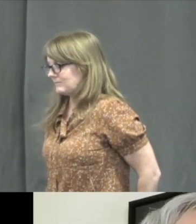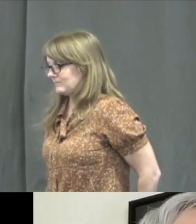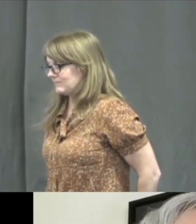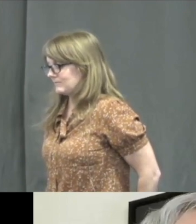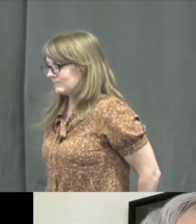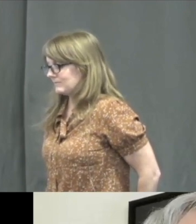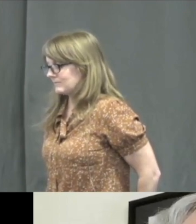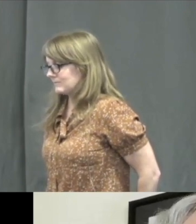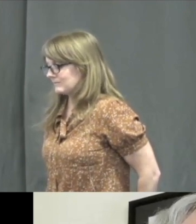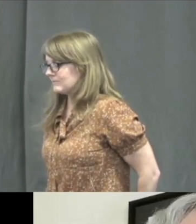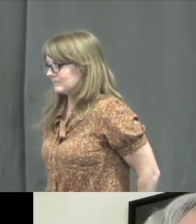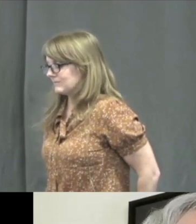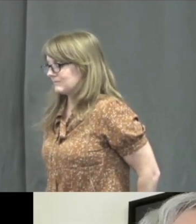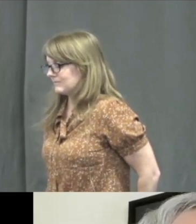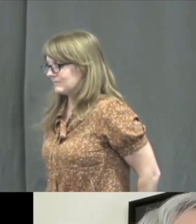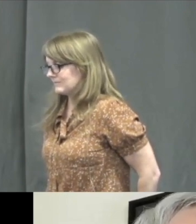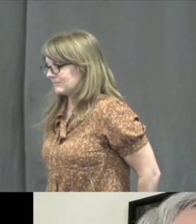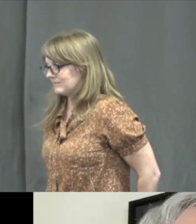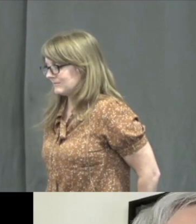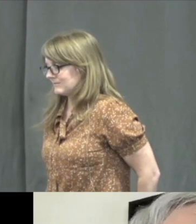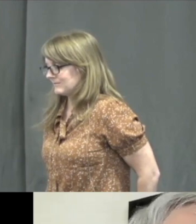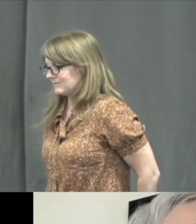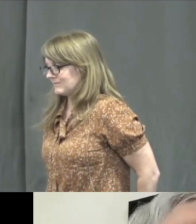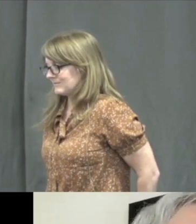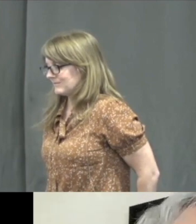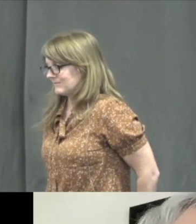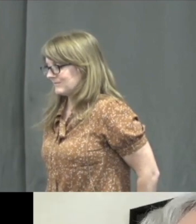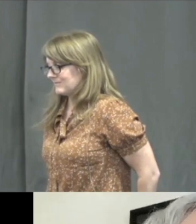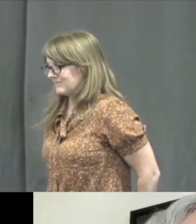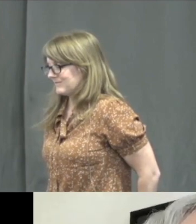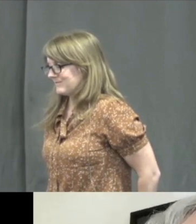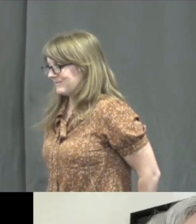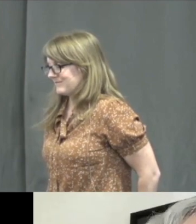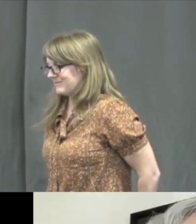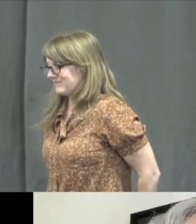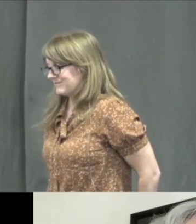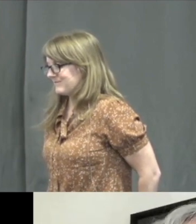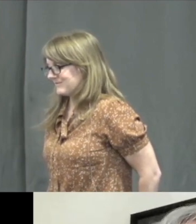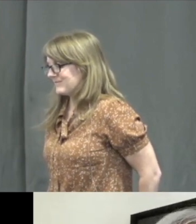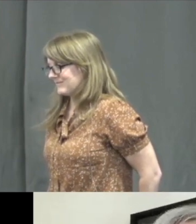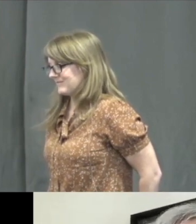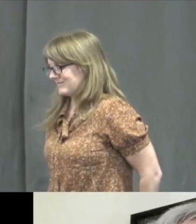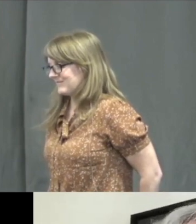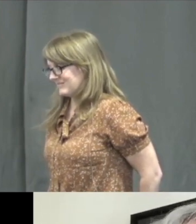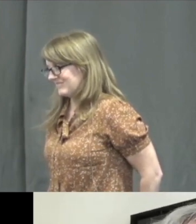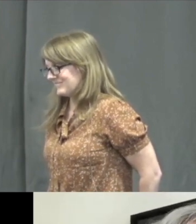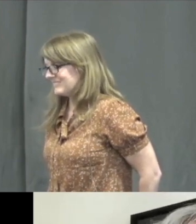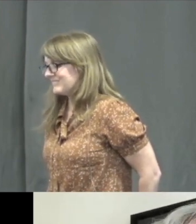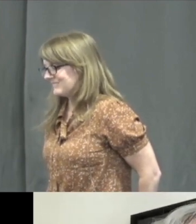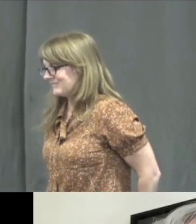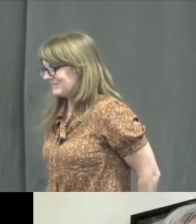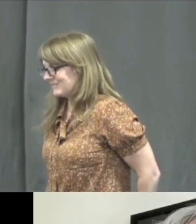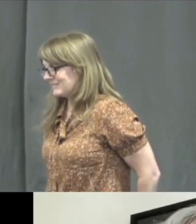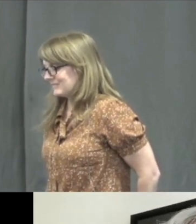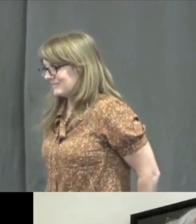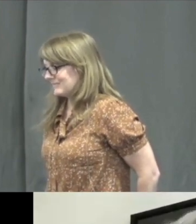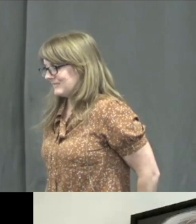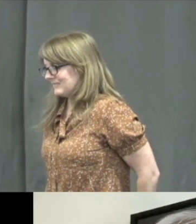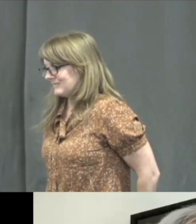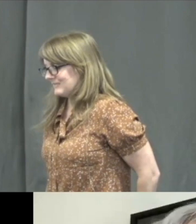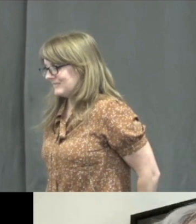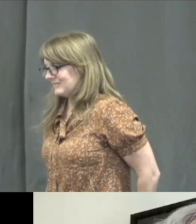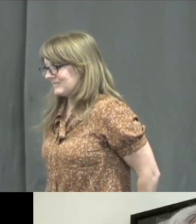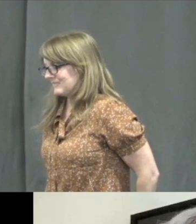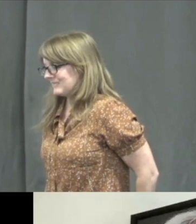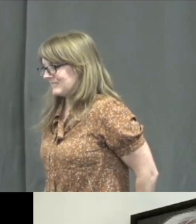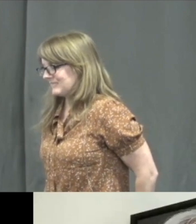at sunset, then the keepers would know not to do their regular routine that might disturb them, and the next morning there'd usually be an egg that they could